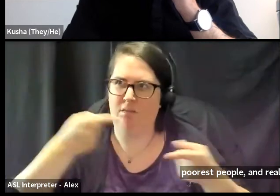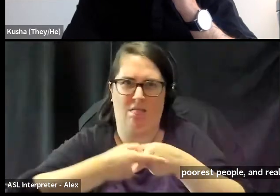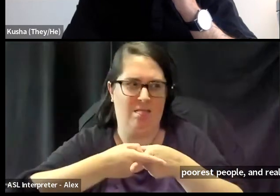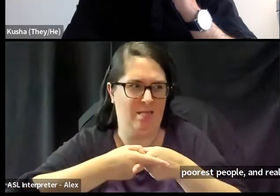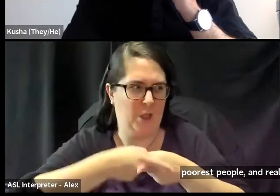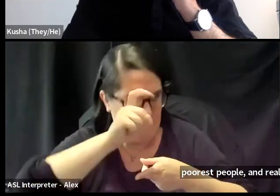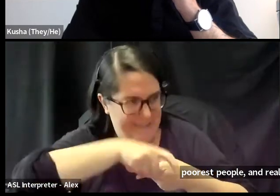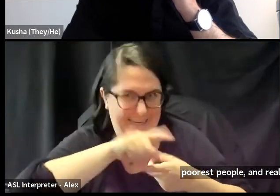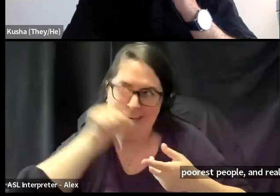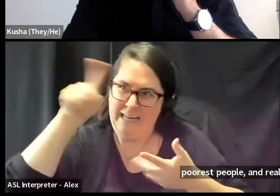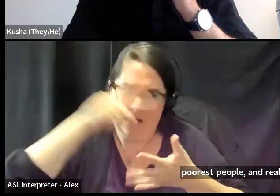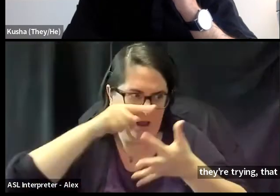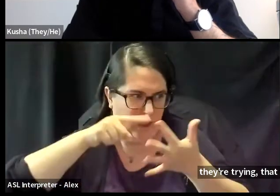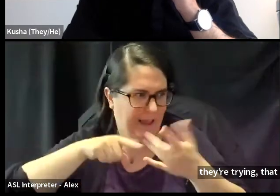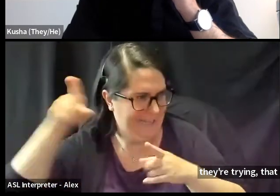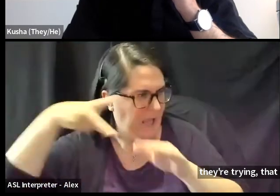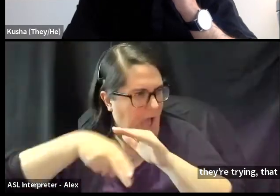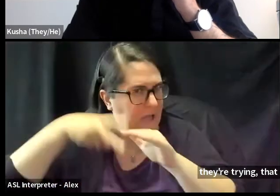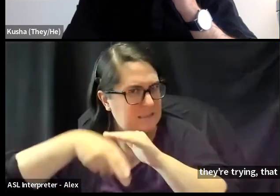going to need them. But